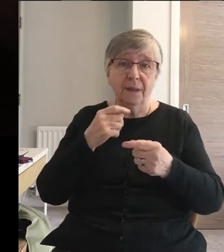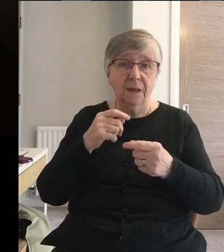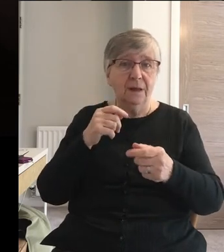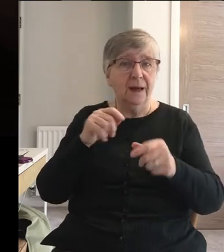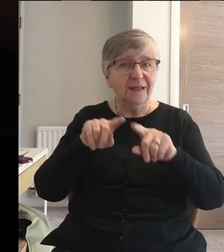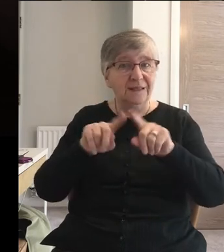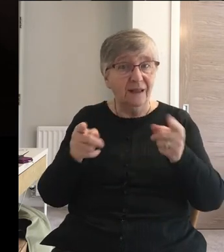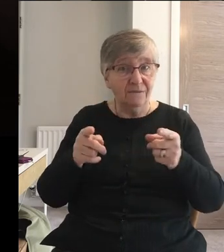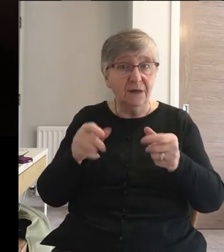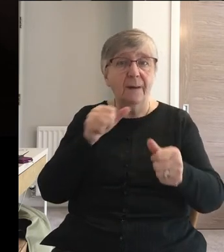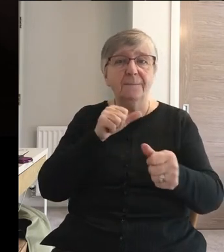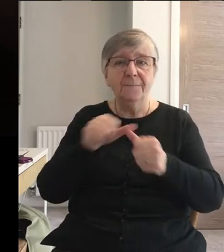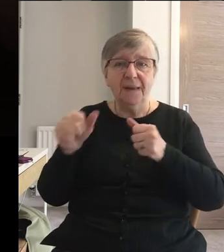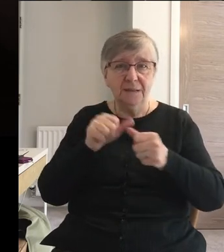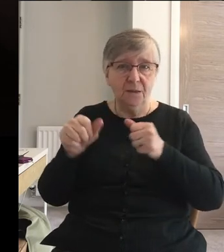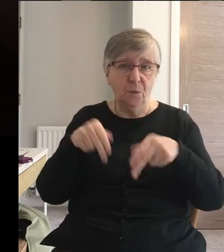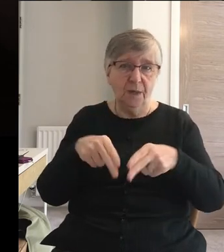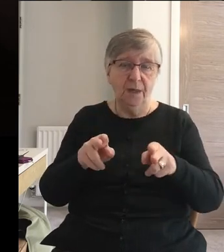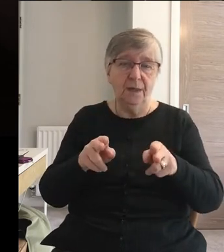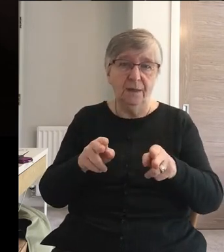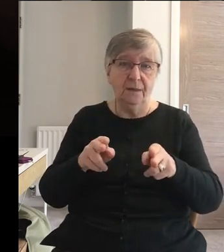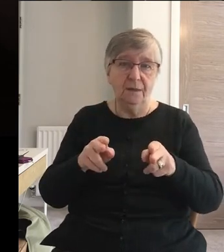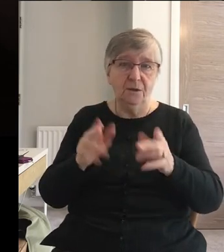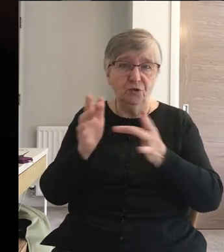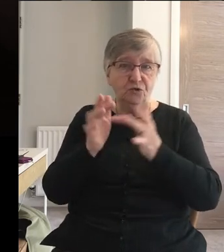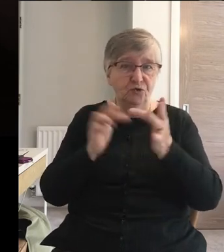but a better way.